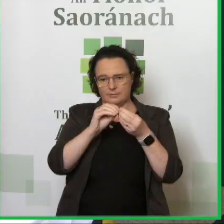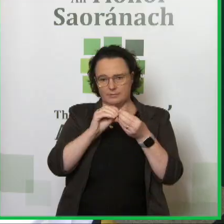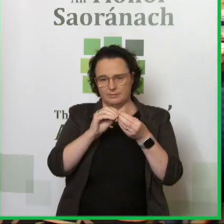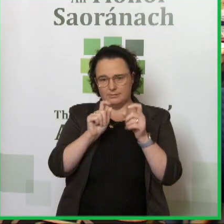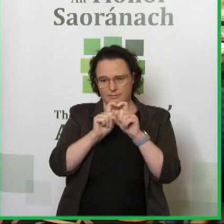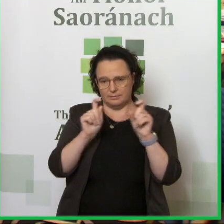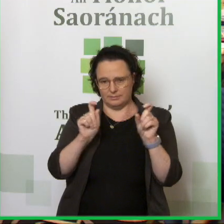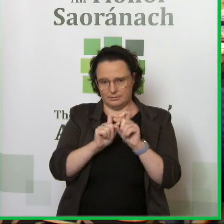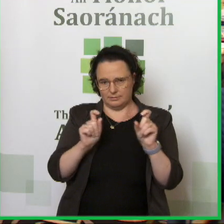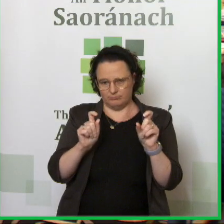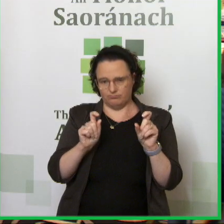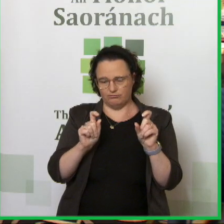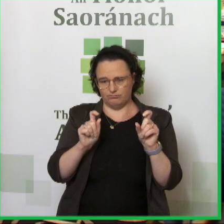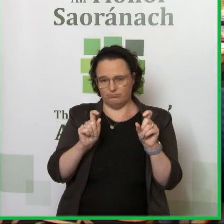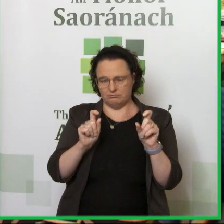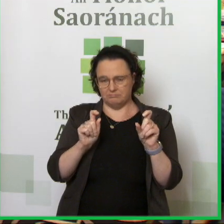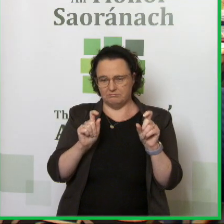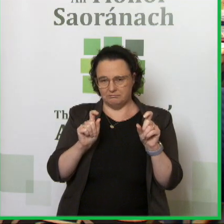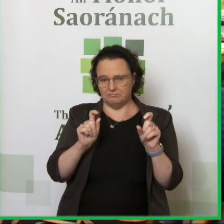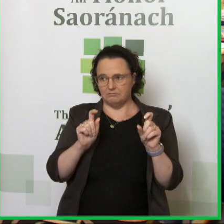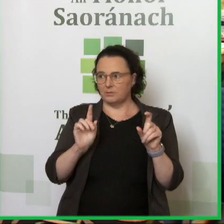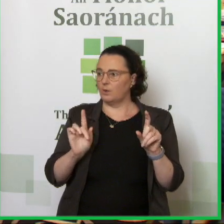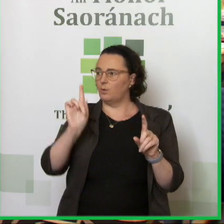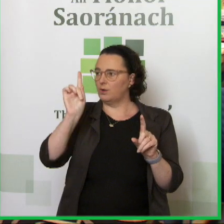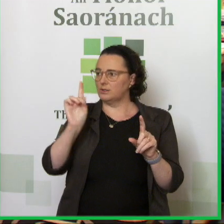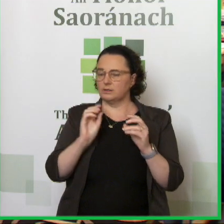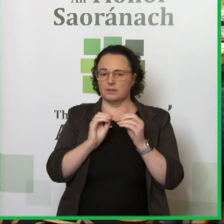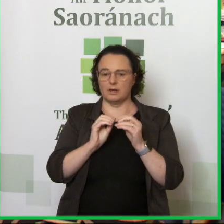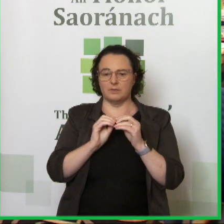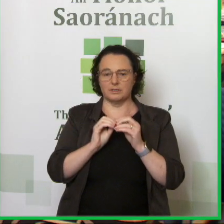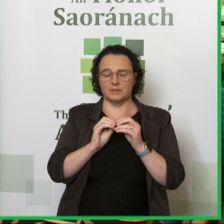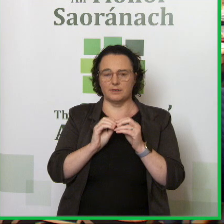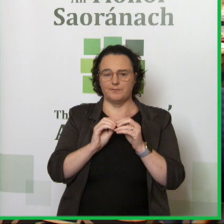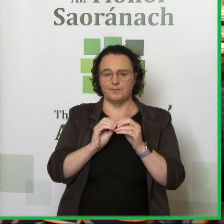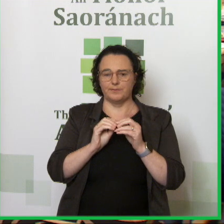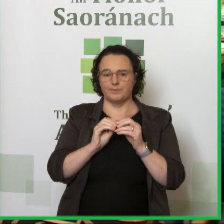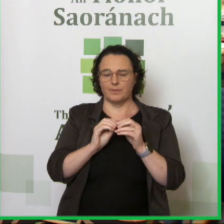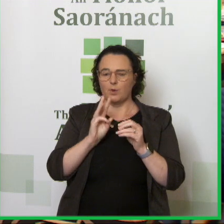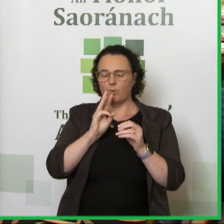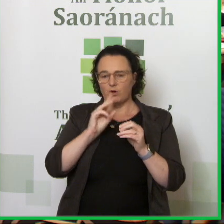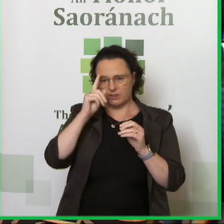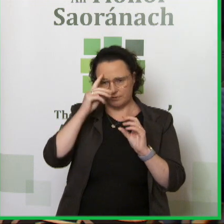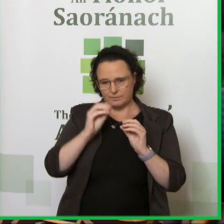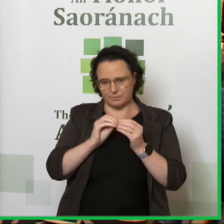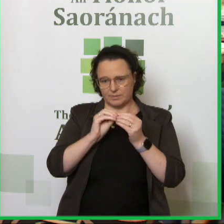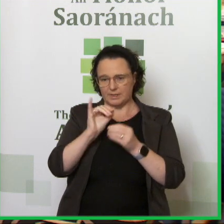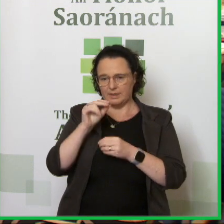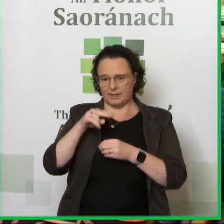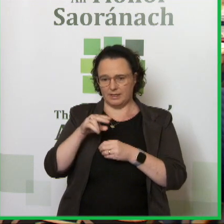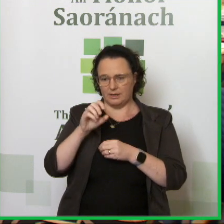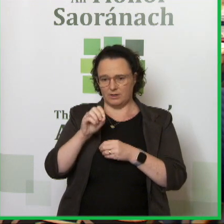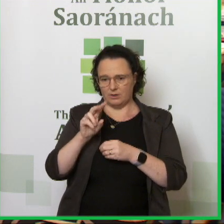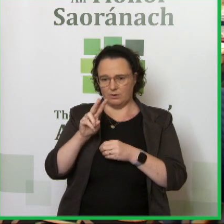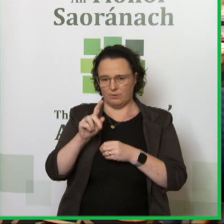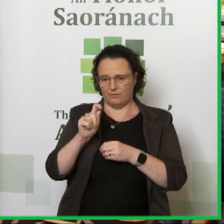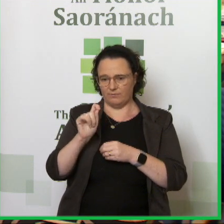3. Yeah, just innovation means not reinventing the wheel and